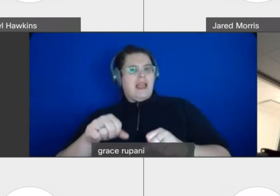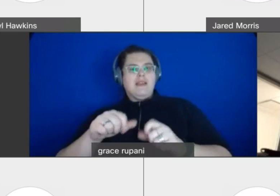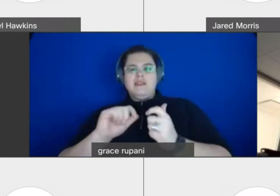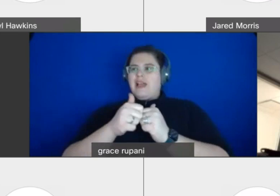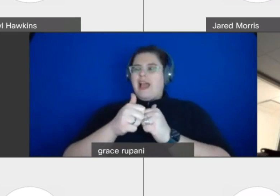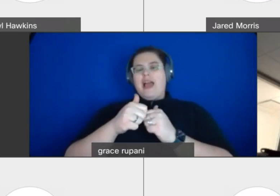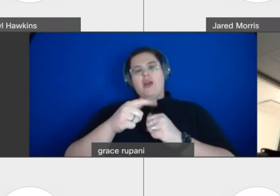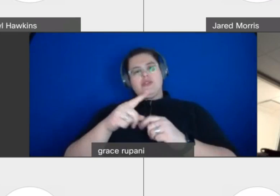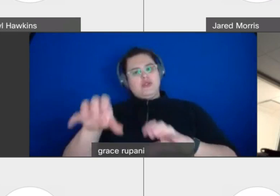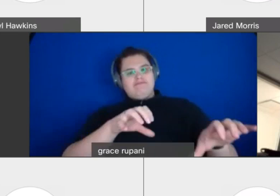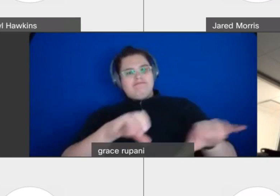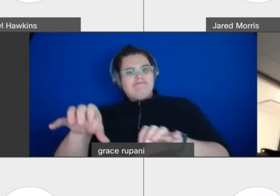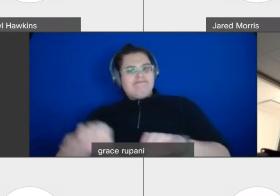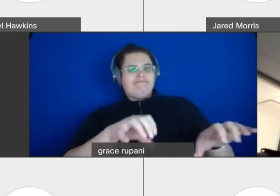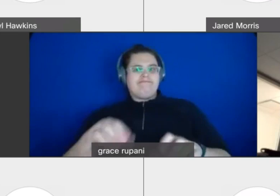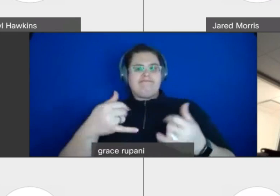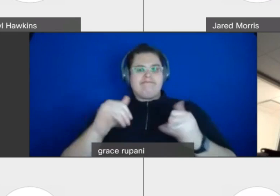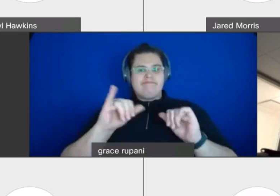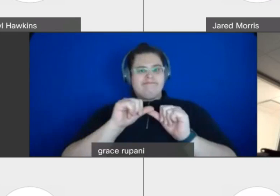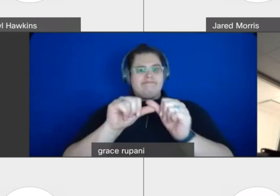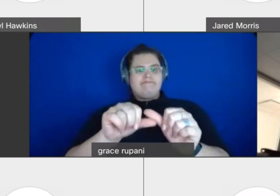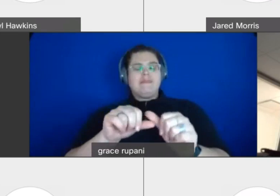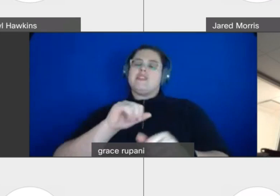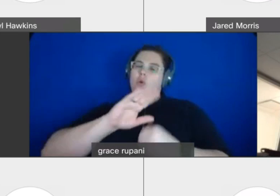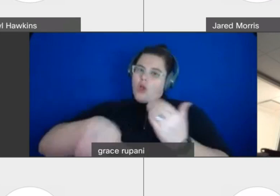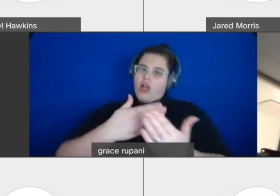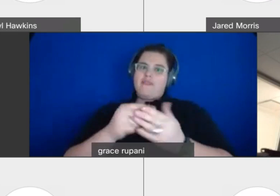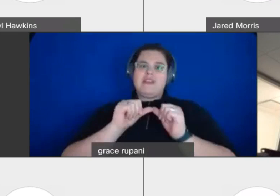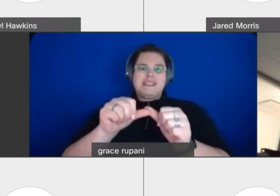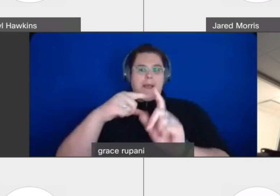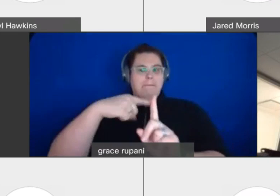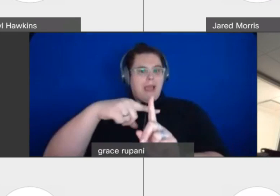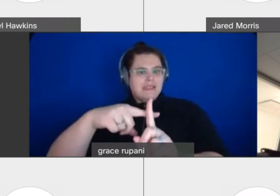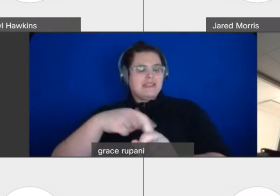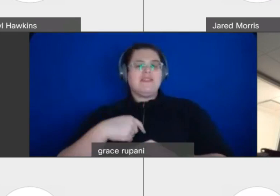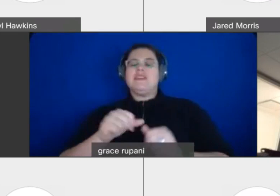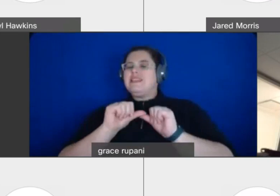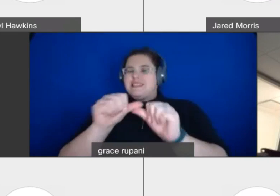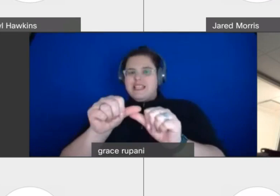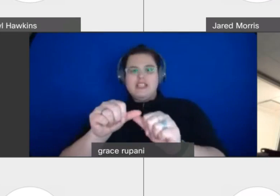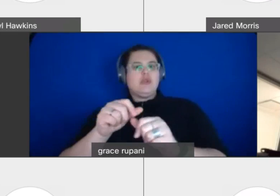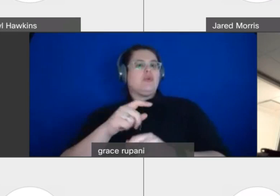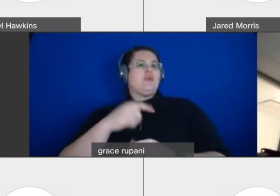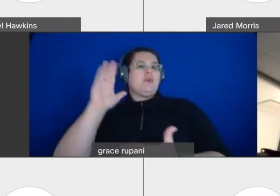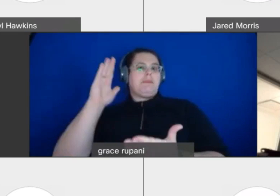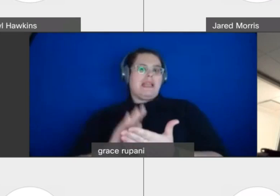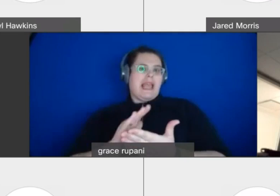let's all stay positive. Let's all continue practicing solid mitigation strategies.